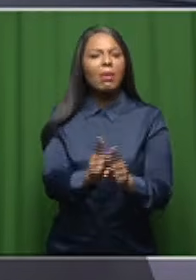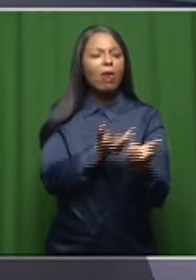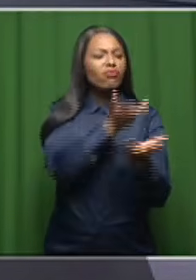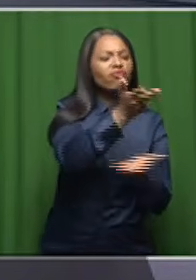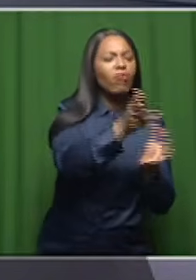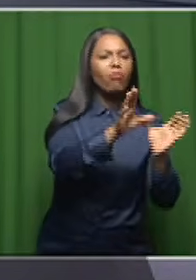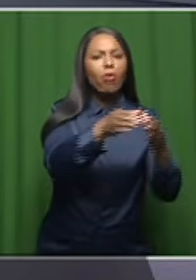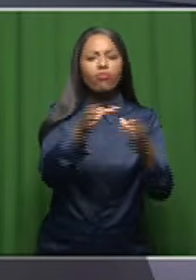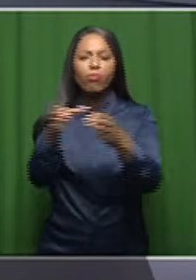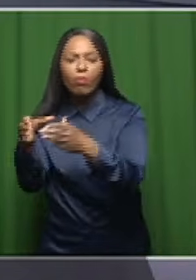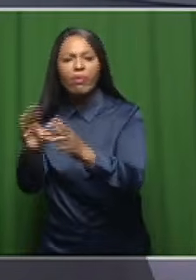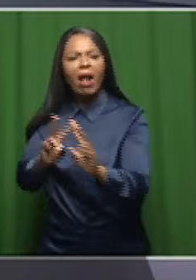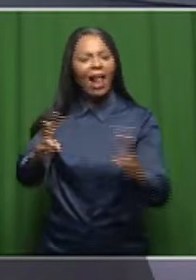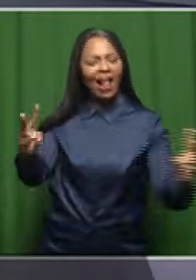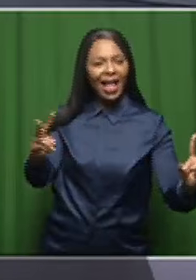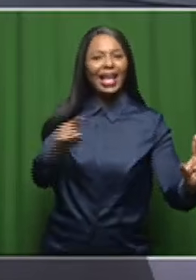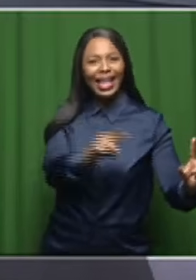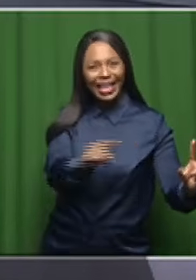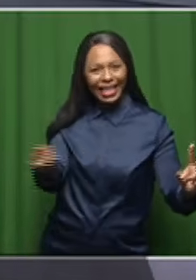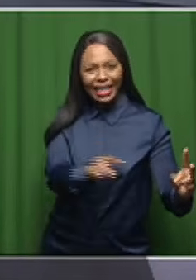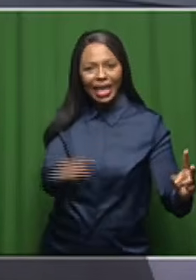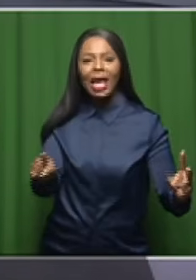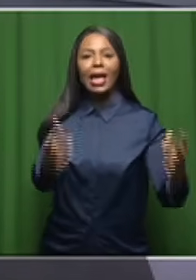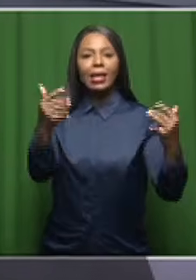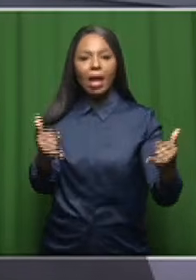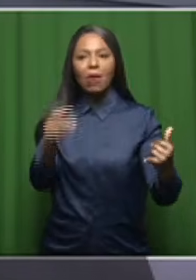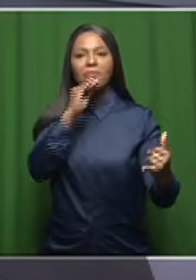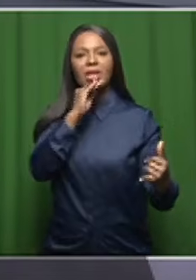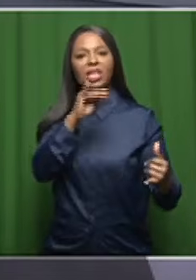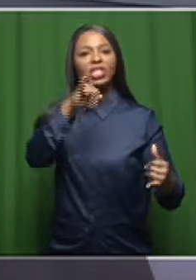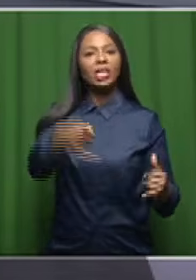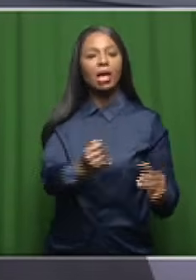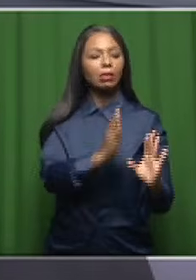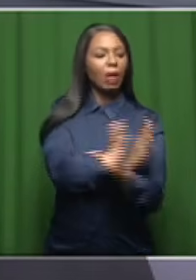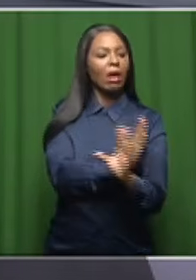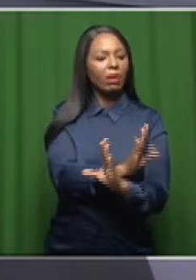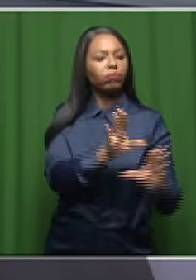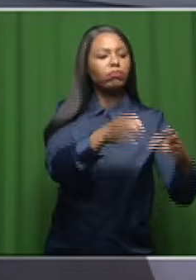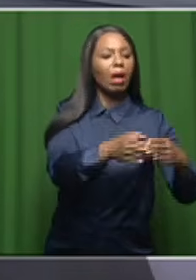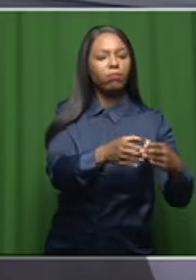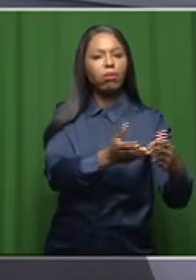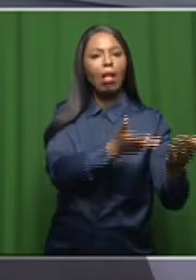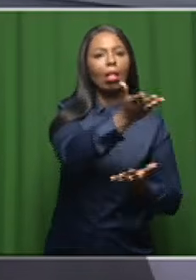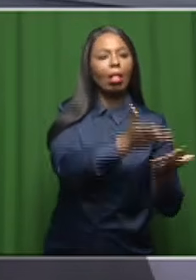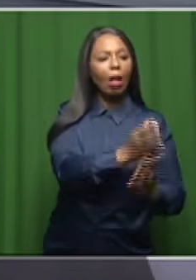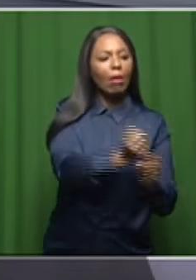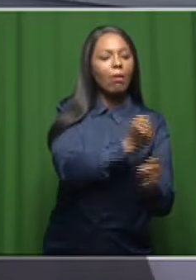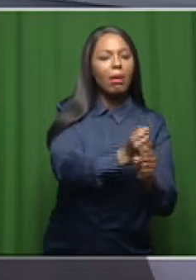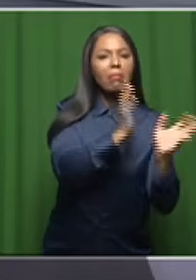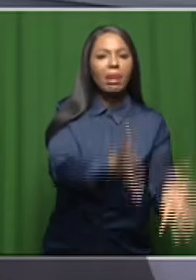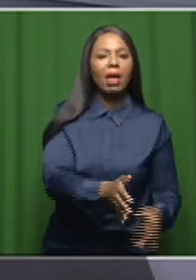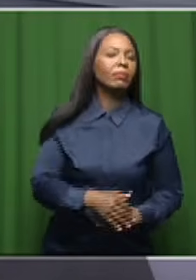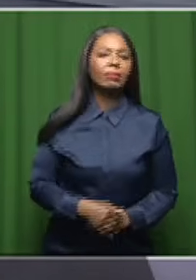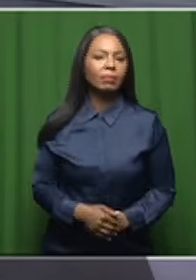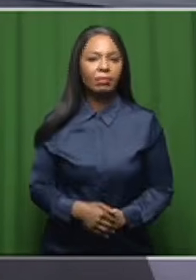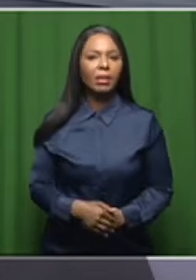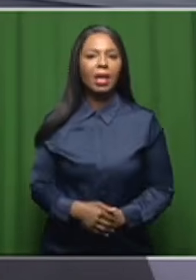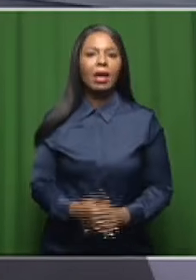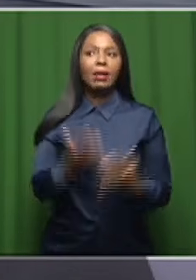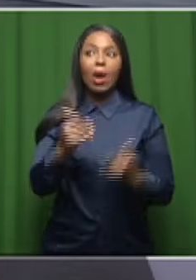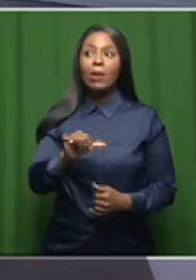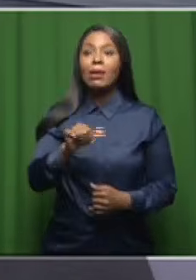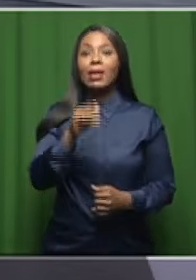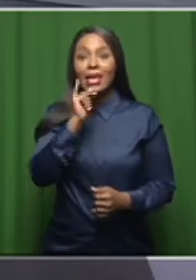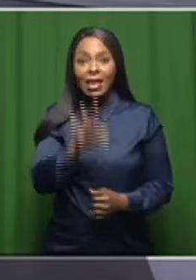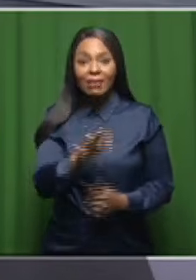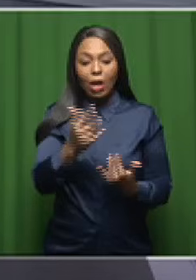groups, let's not do it and then have it been passed into another country next year and we don't